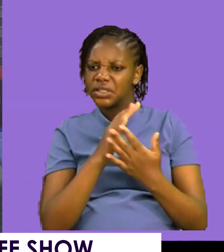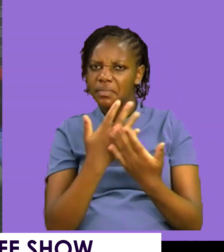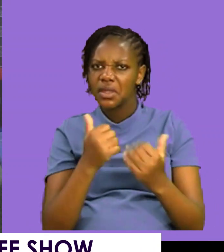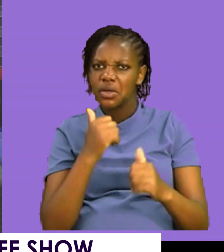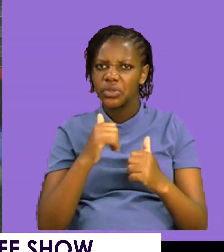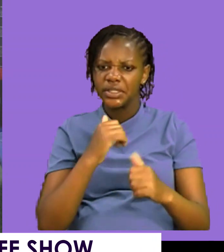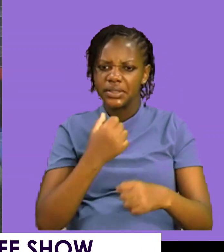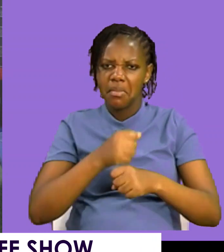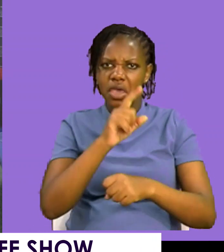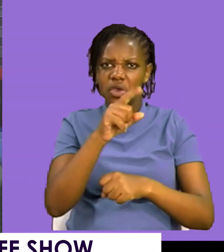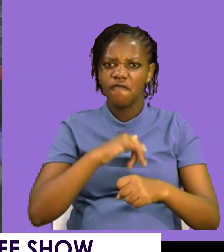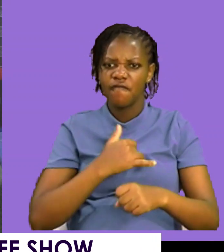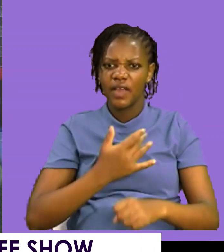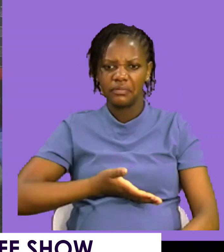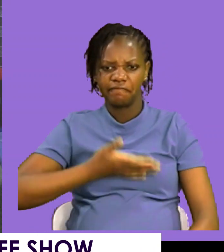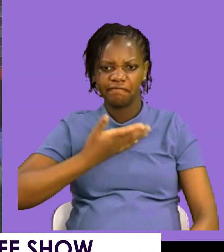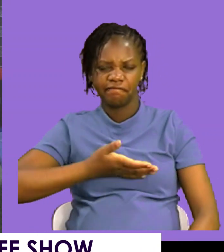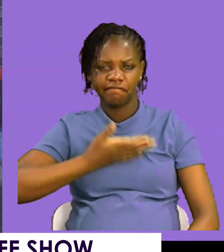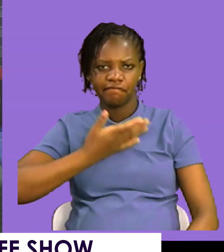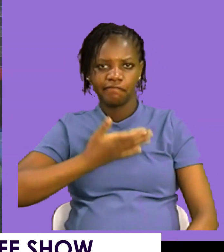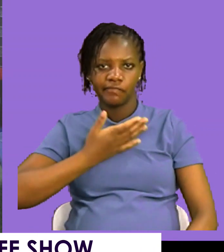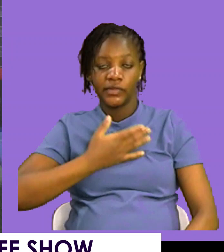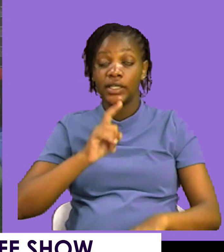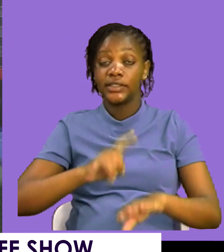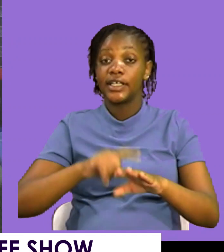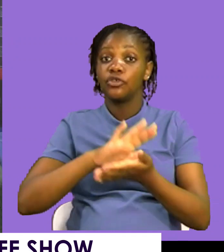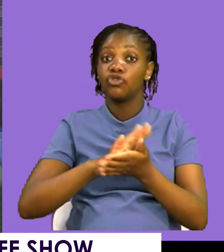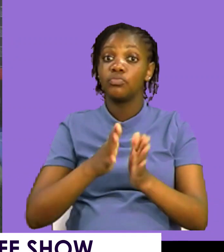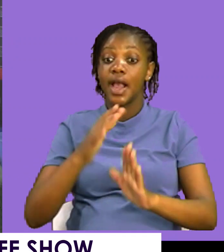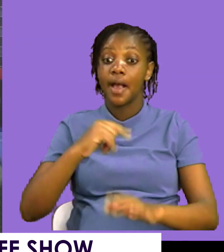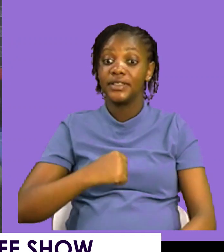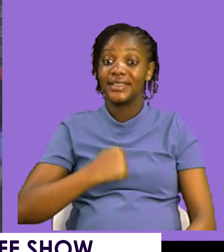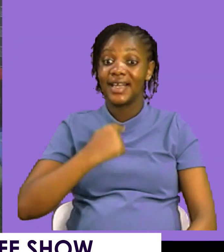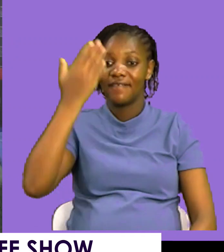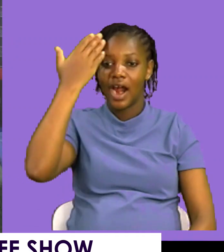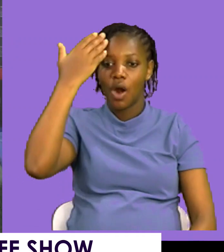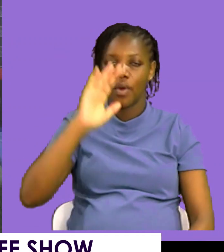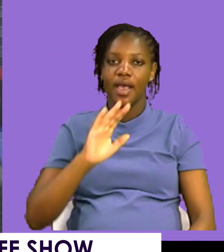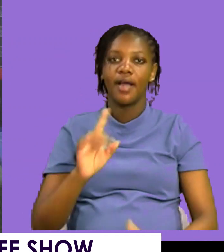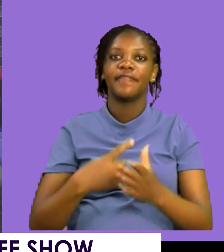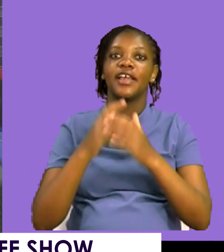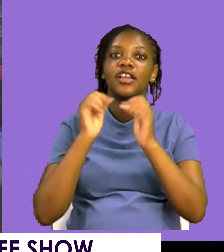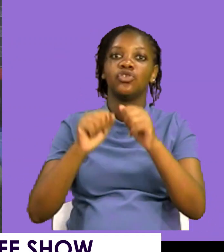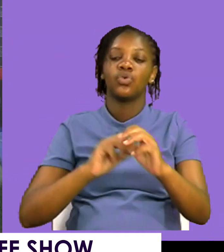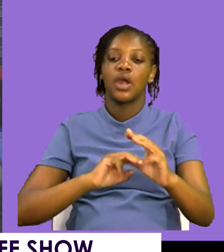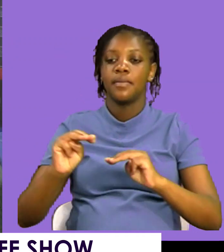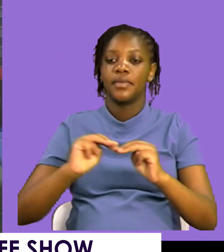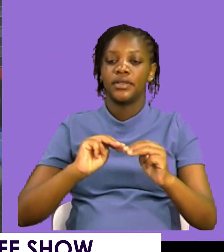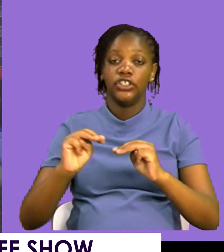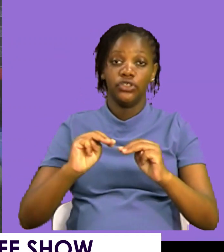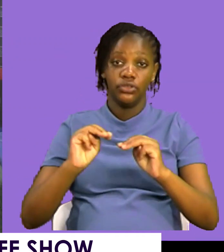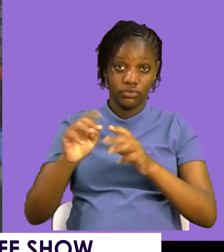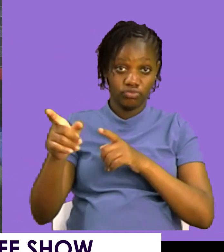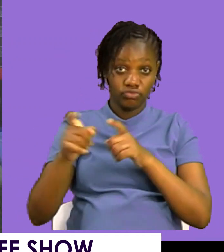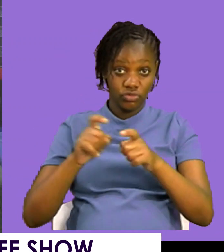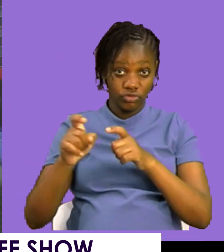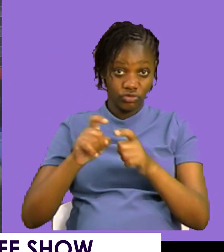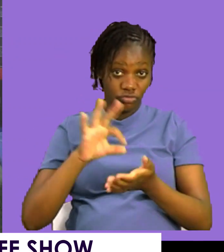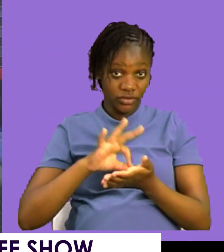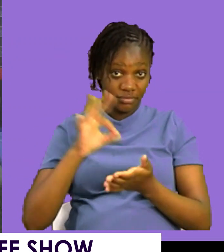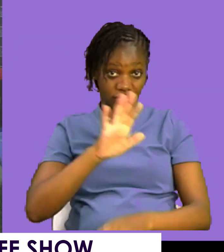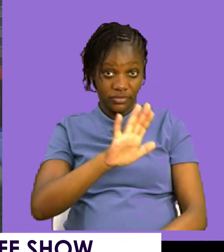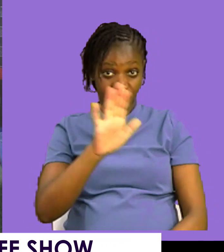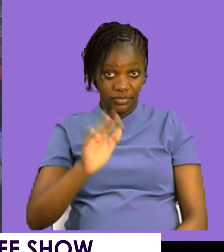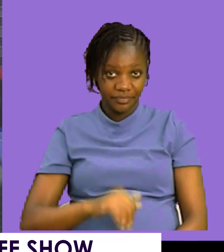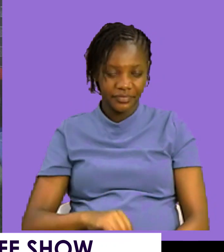feel angry. When you become self-aware, you manage to control your soul. Sometimes when you get very